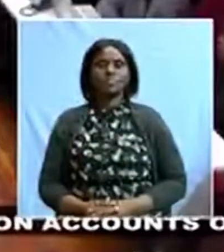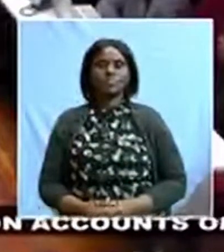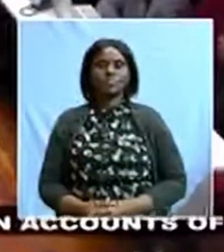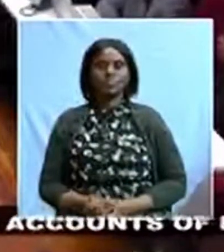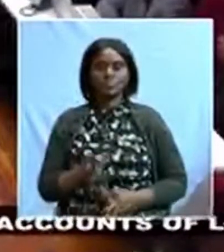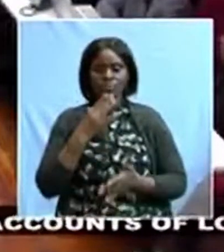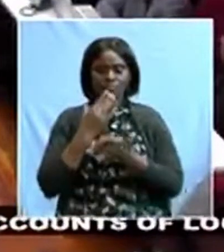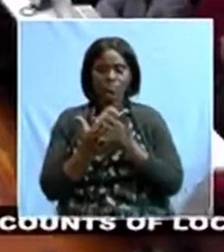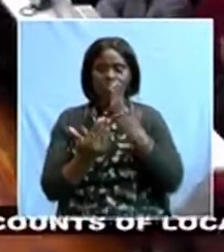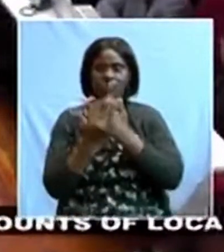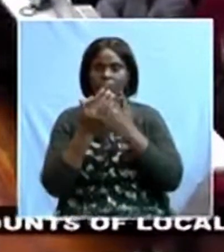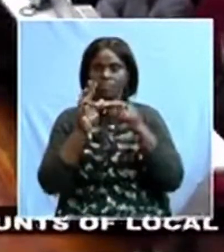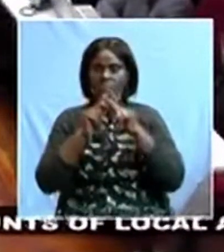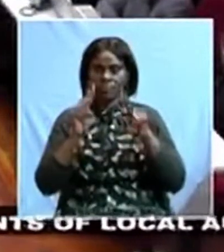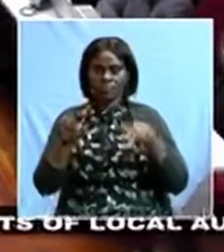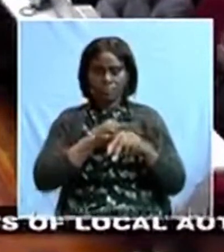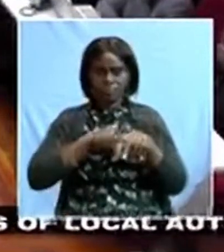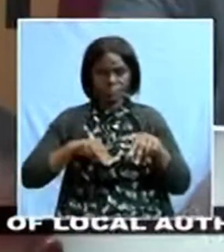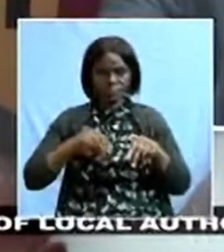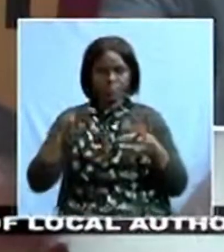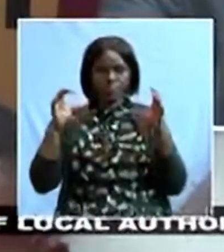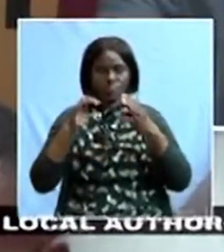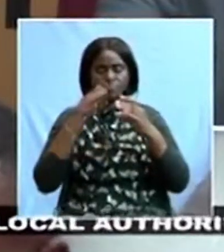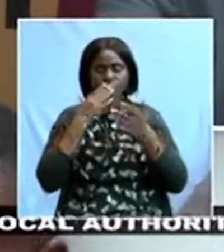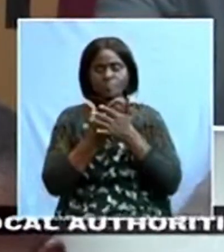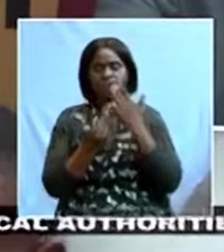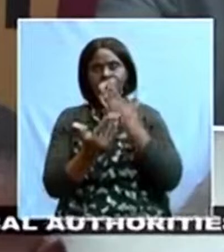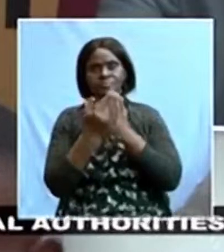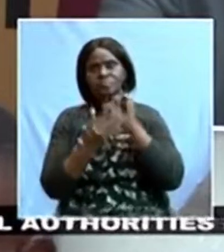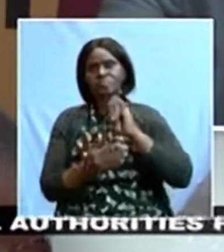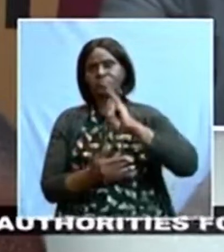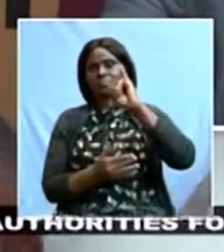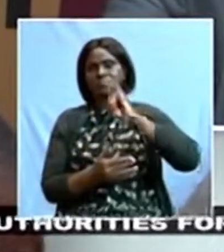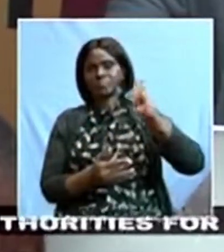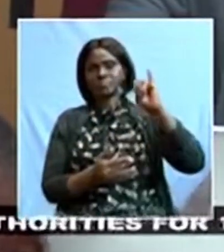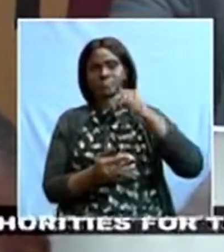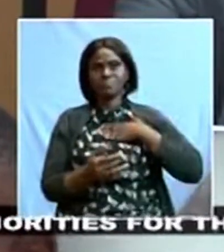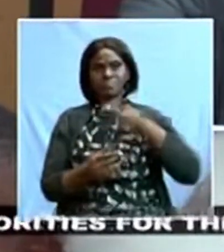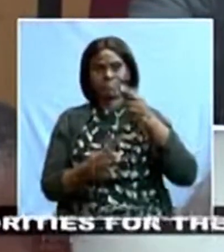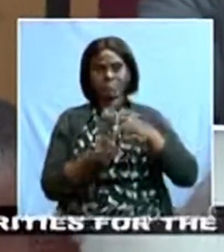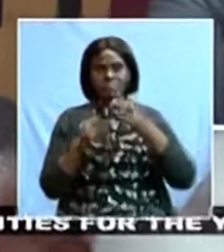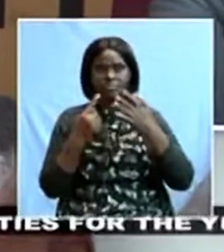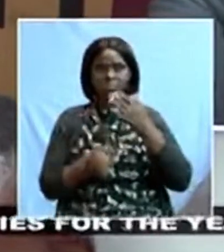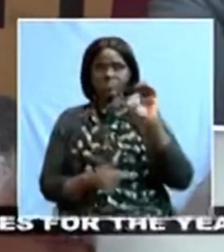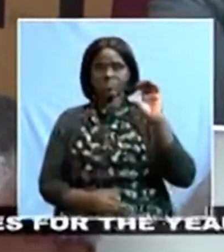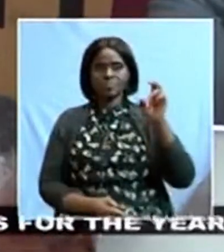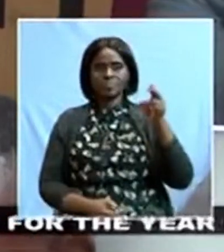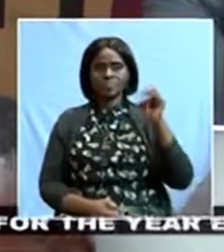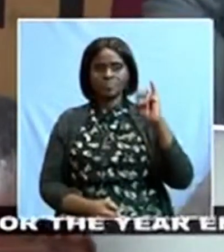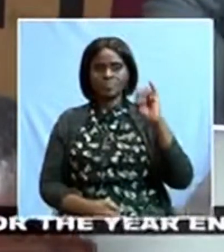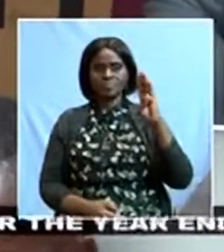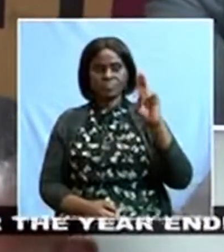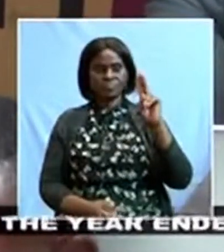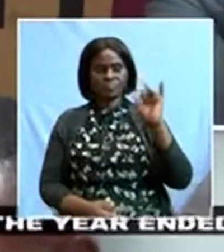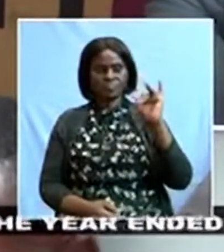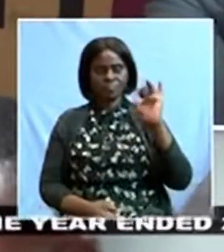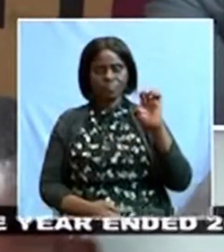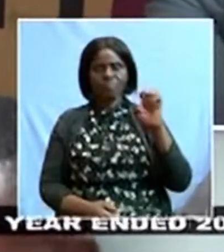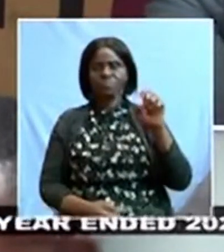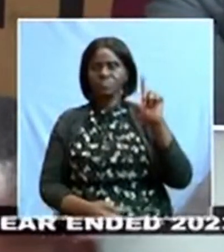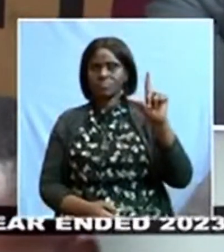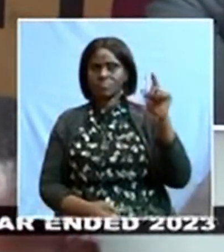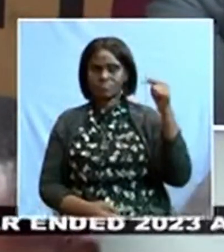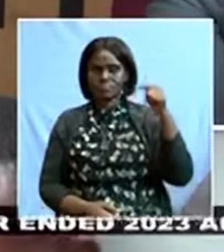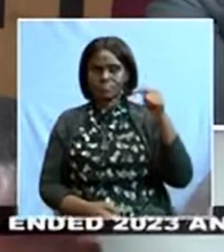Good morning, Chair. Good morning, members of the committee. Good morning, it is Itezhi. My name is Achuya Davis, Assistant Director, Local Authorities